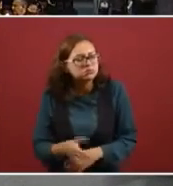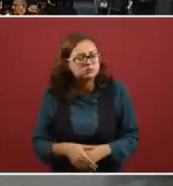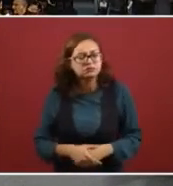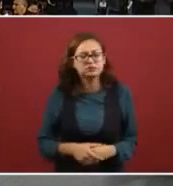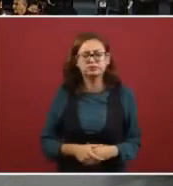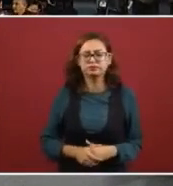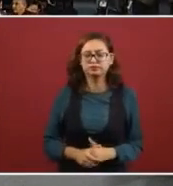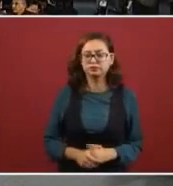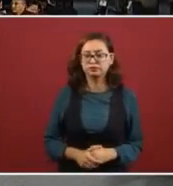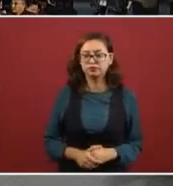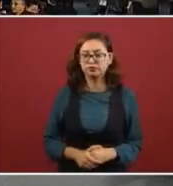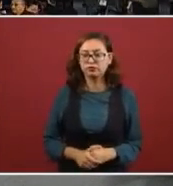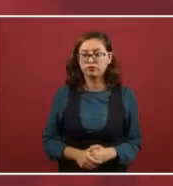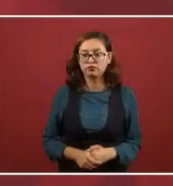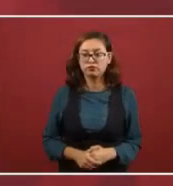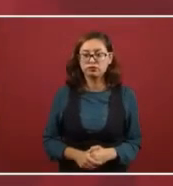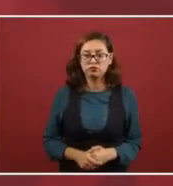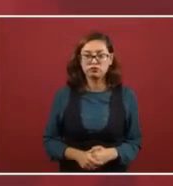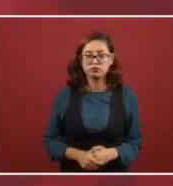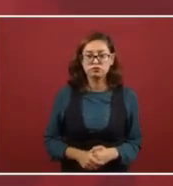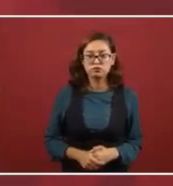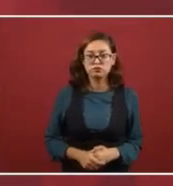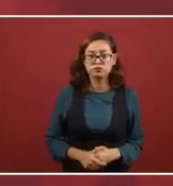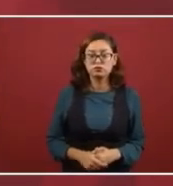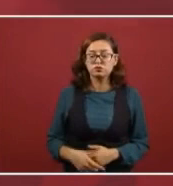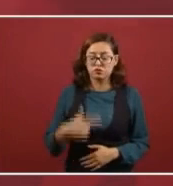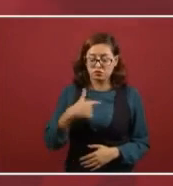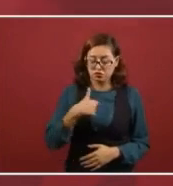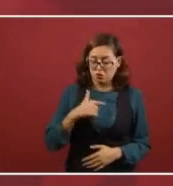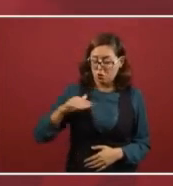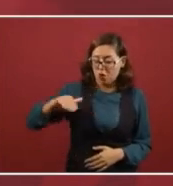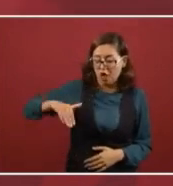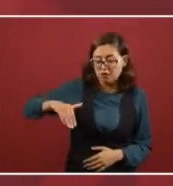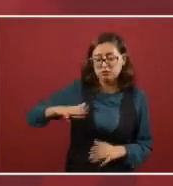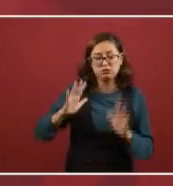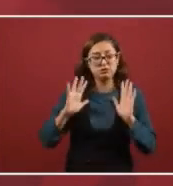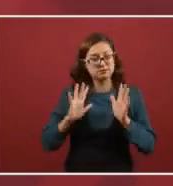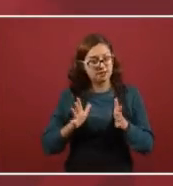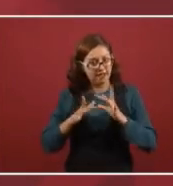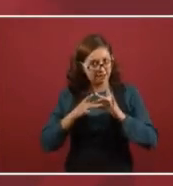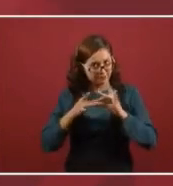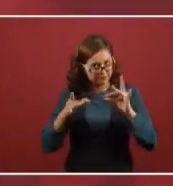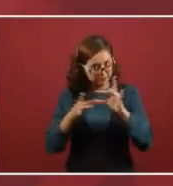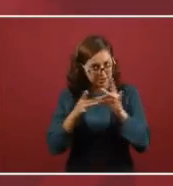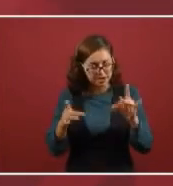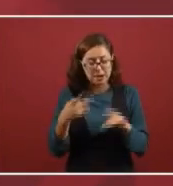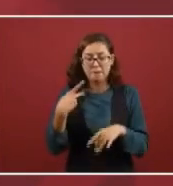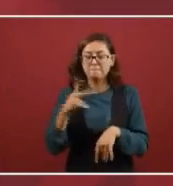Yes, I did signal that, and I've explained it in a very clear way.